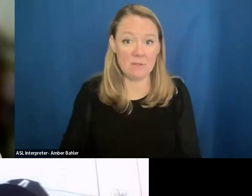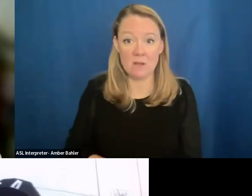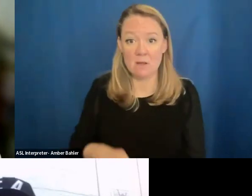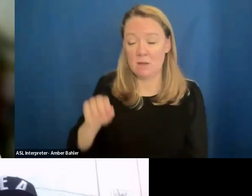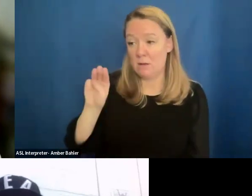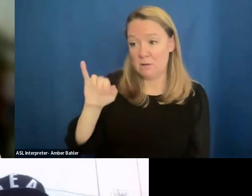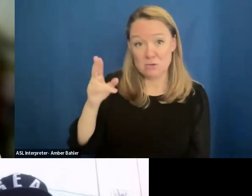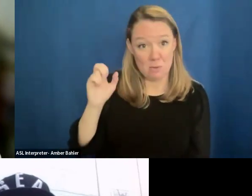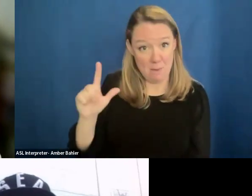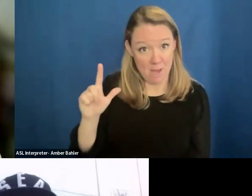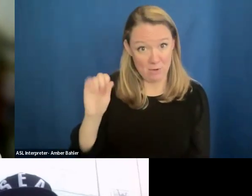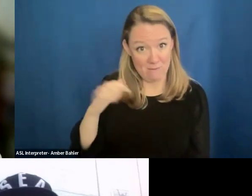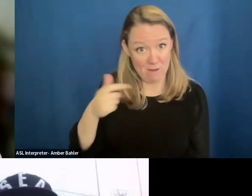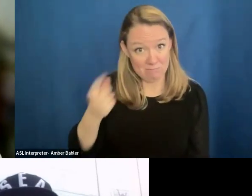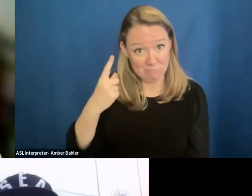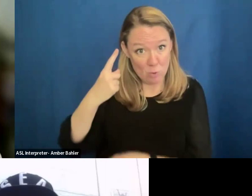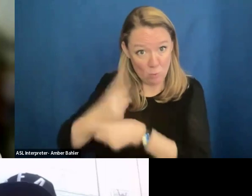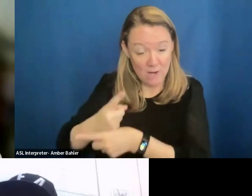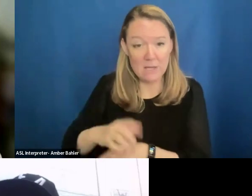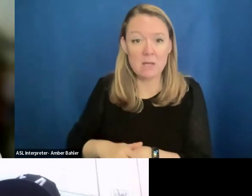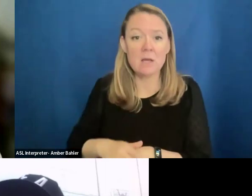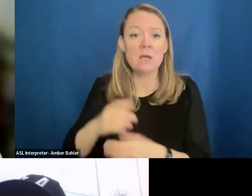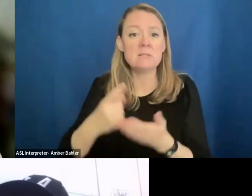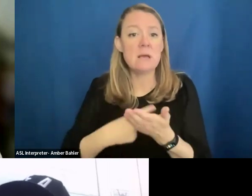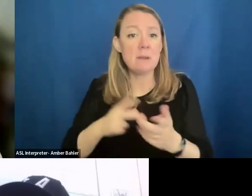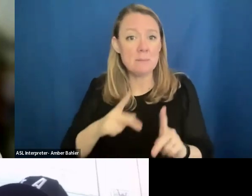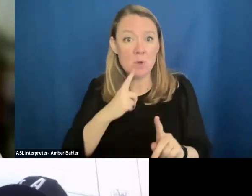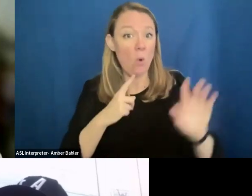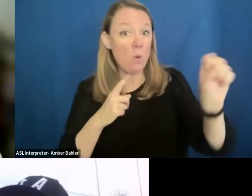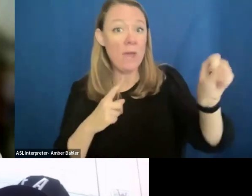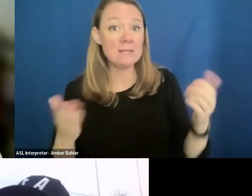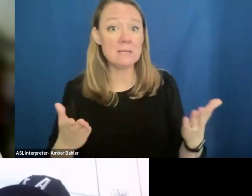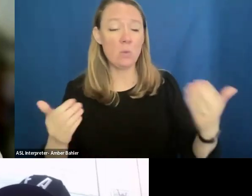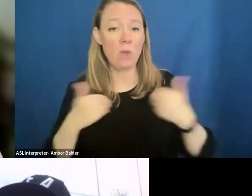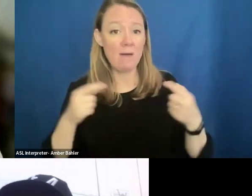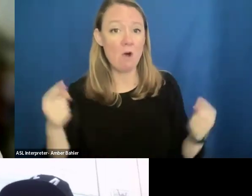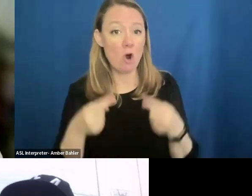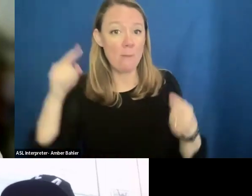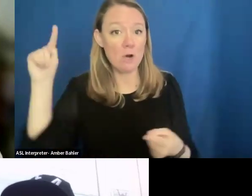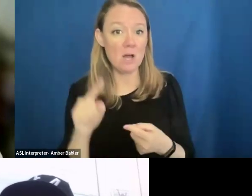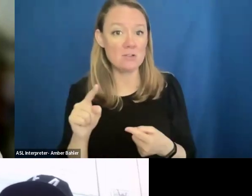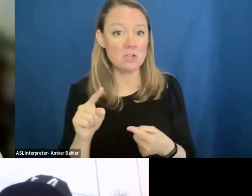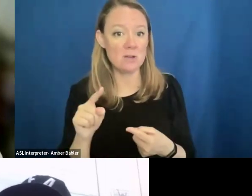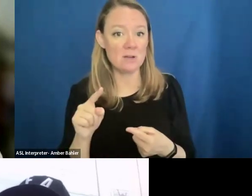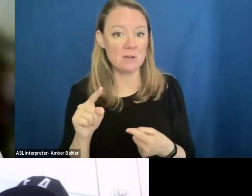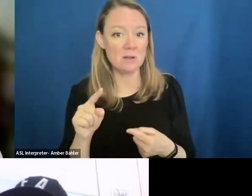your observation is that sometimes people will say they're offering harm reduction when it's not really